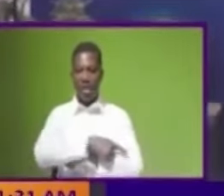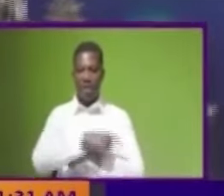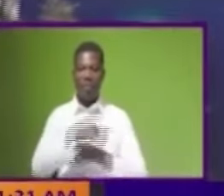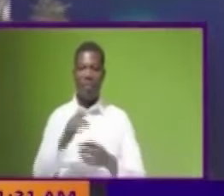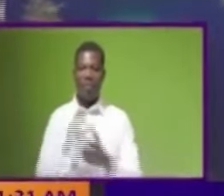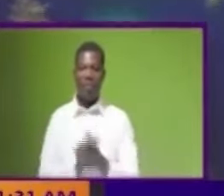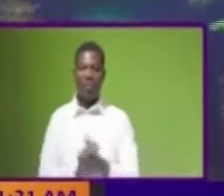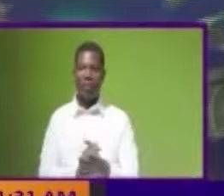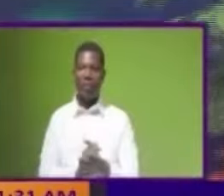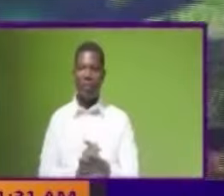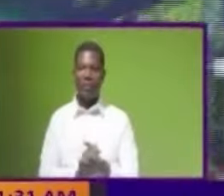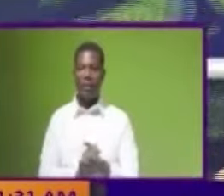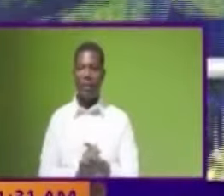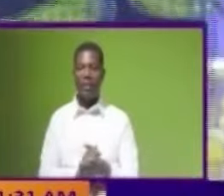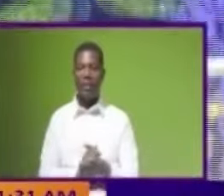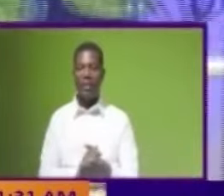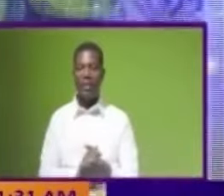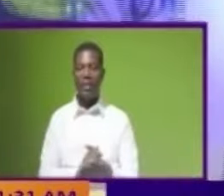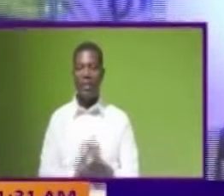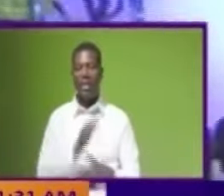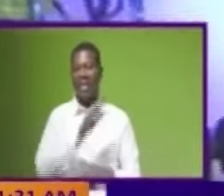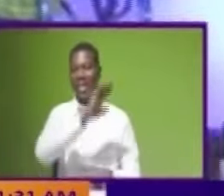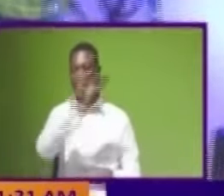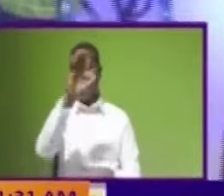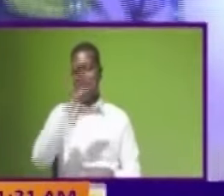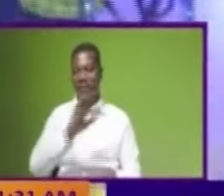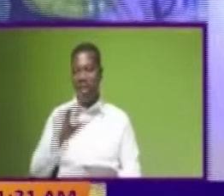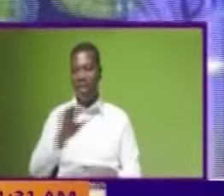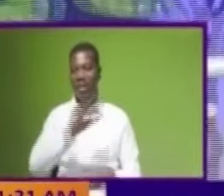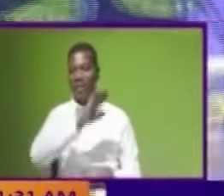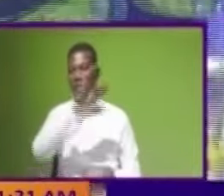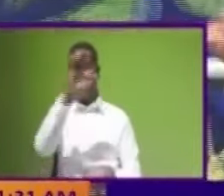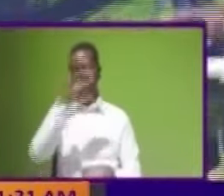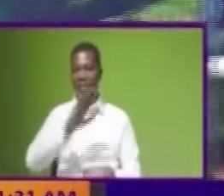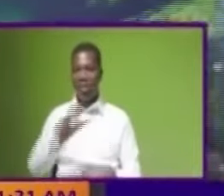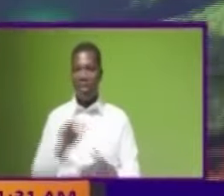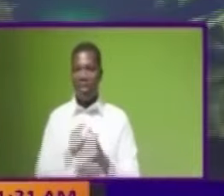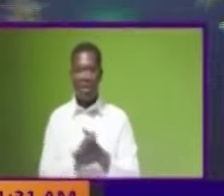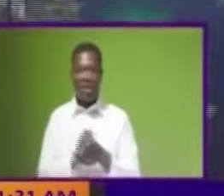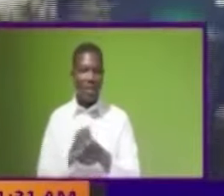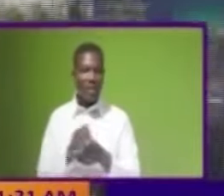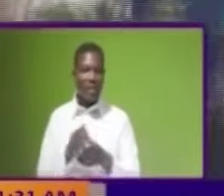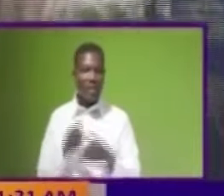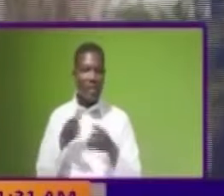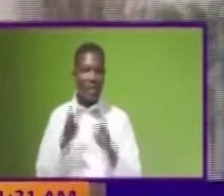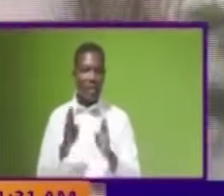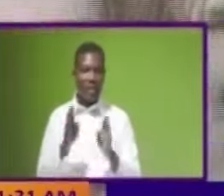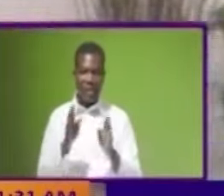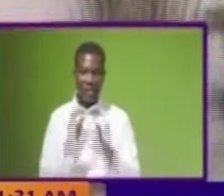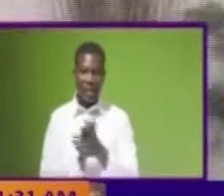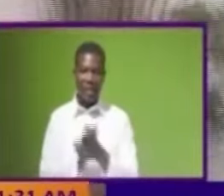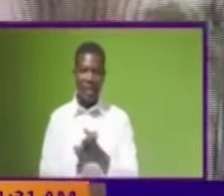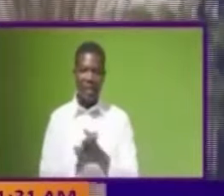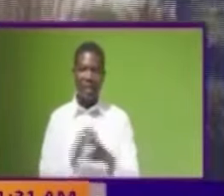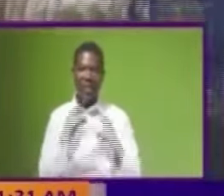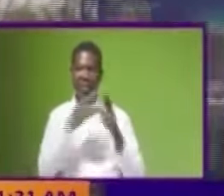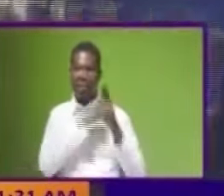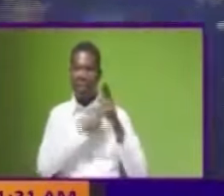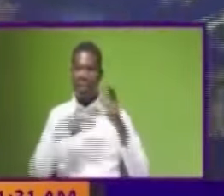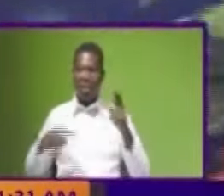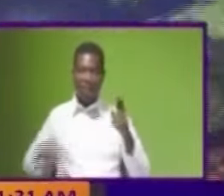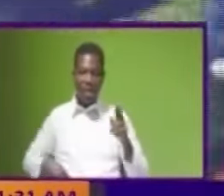no ono no ono no strategy no de ba ye no wo na a chere no de bi